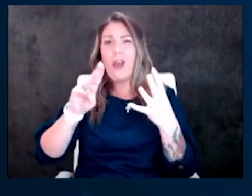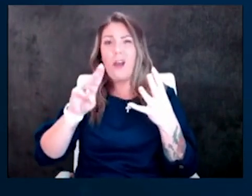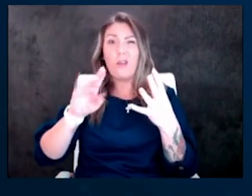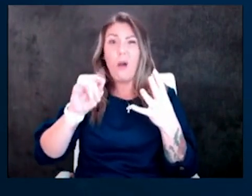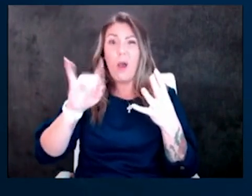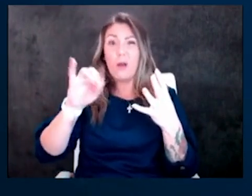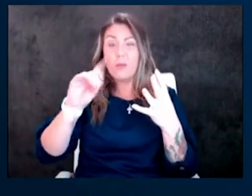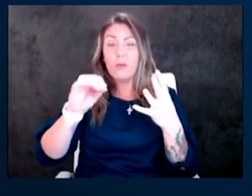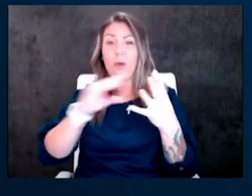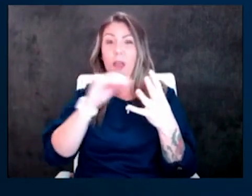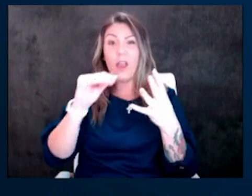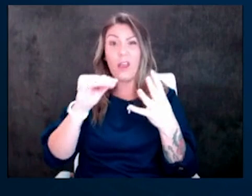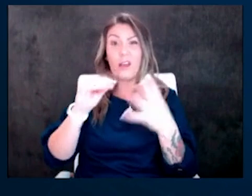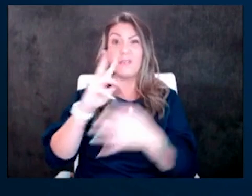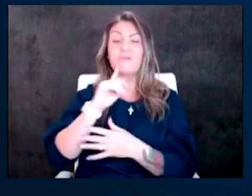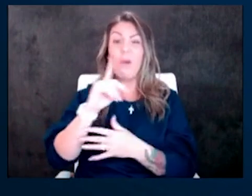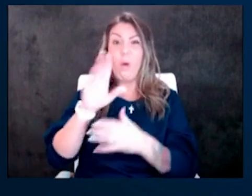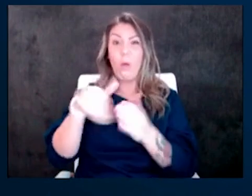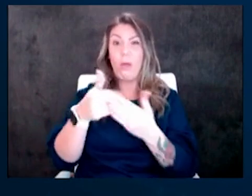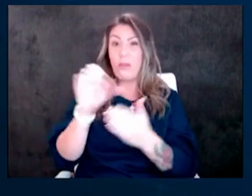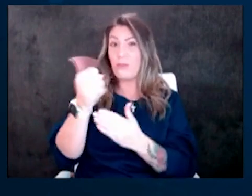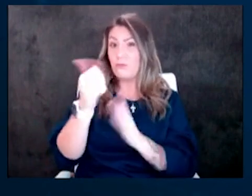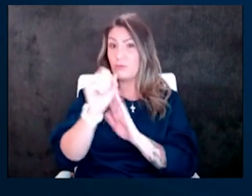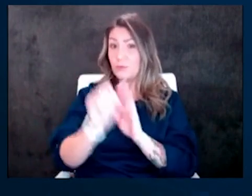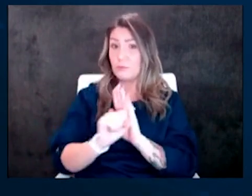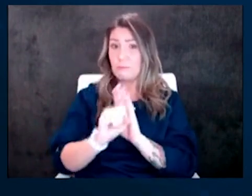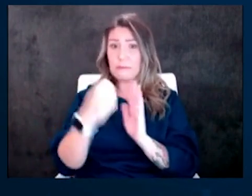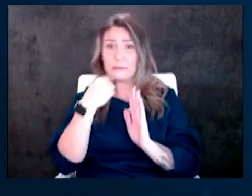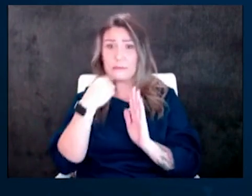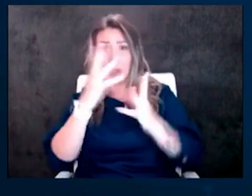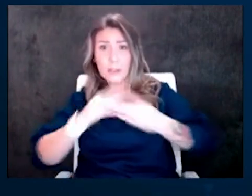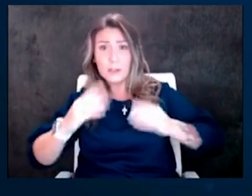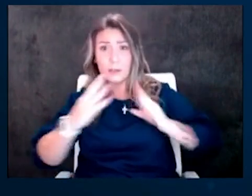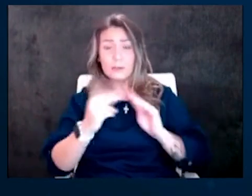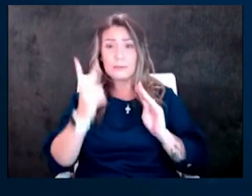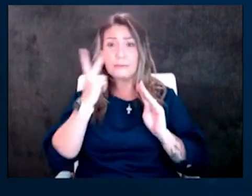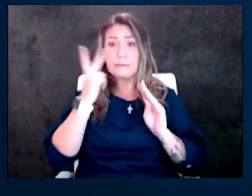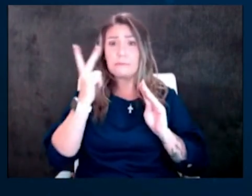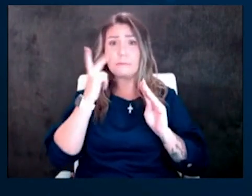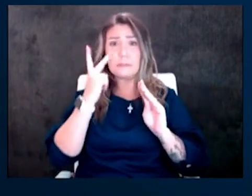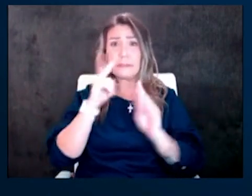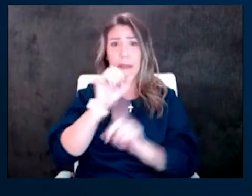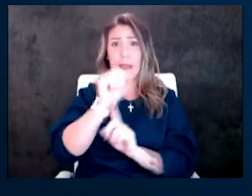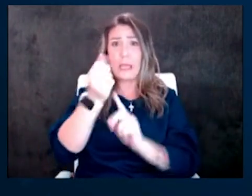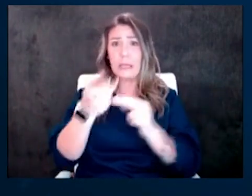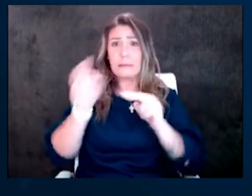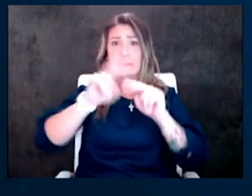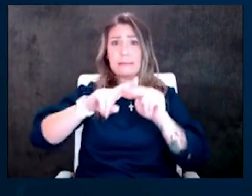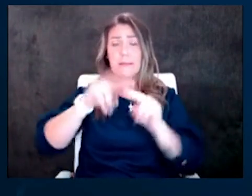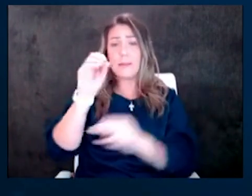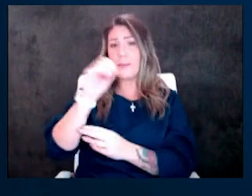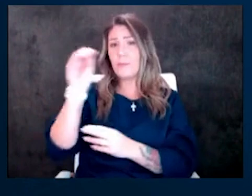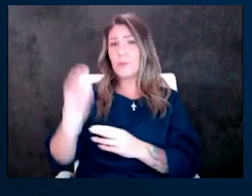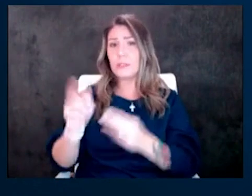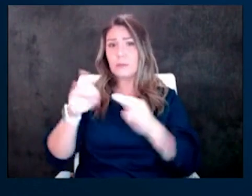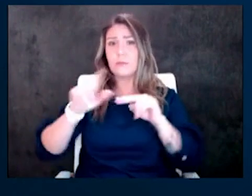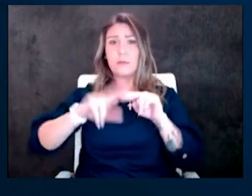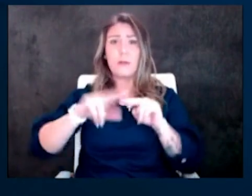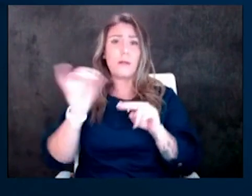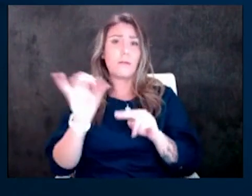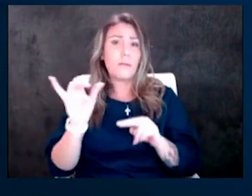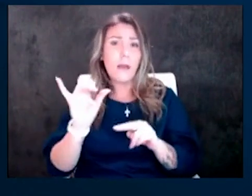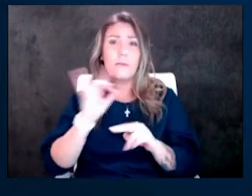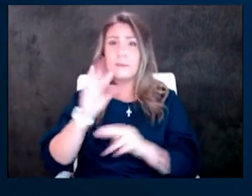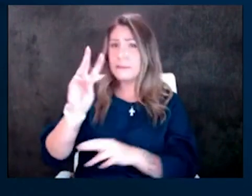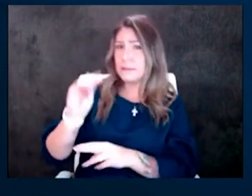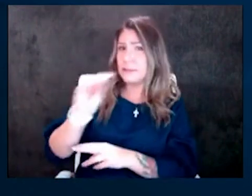slide tell us that story. Look at the rise in these cases. Look at the percentages of increases in places of like 60%,